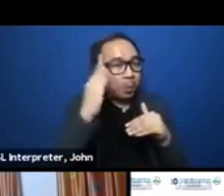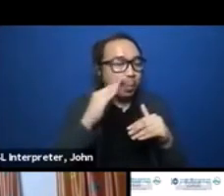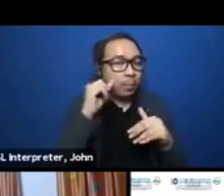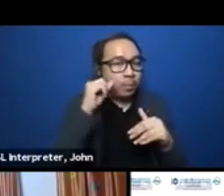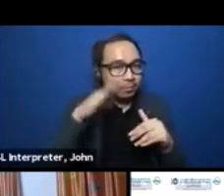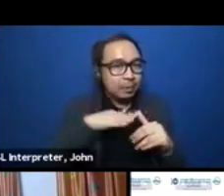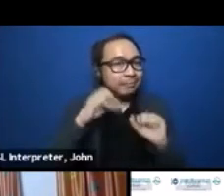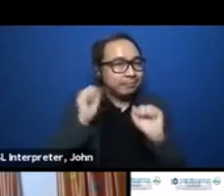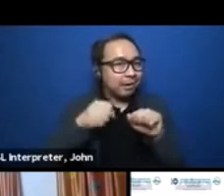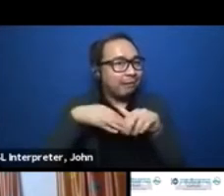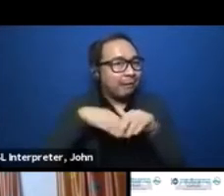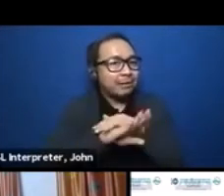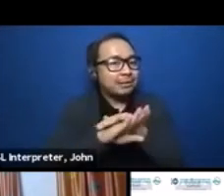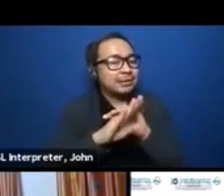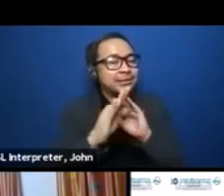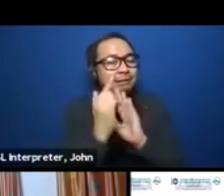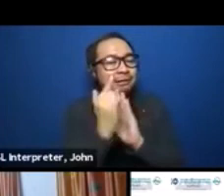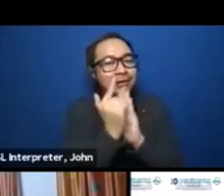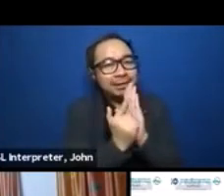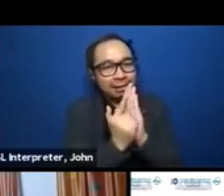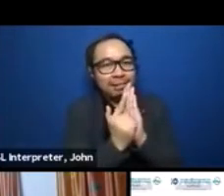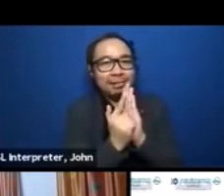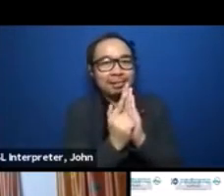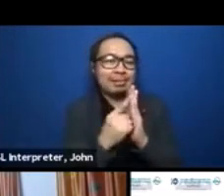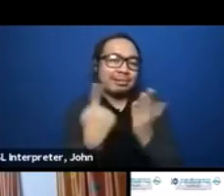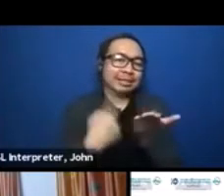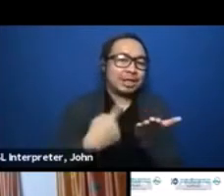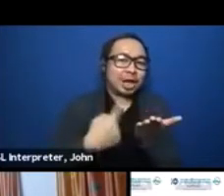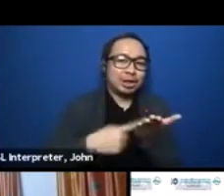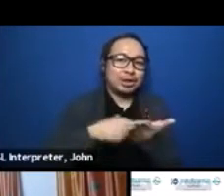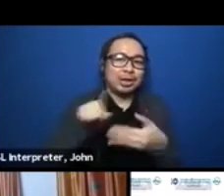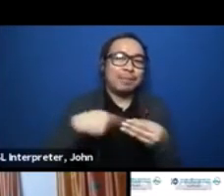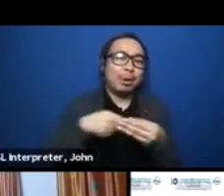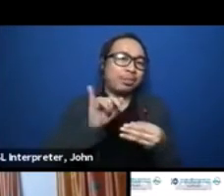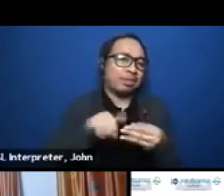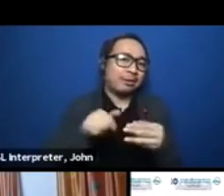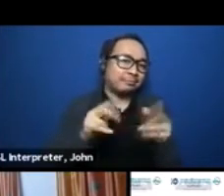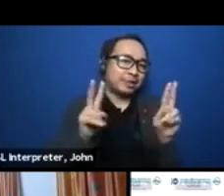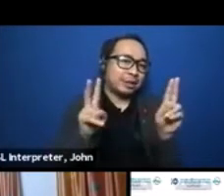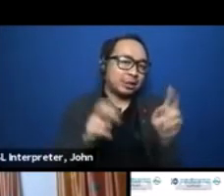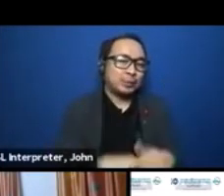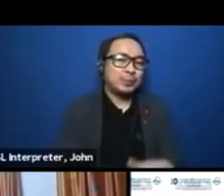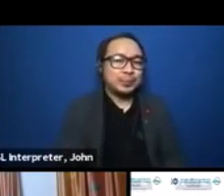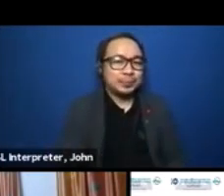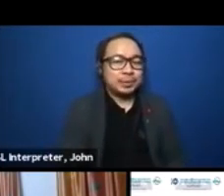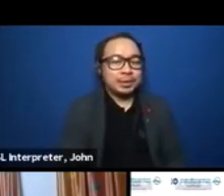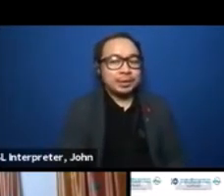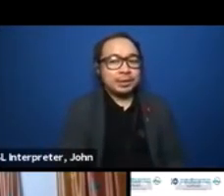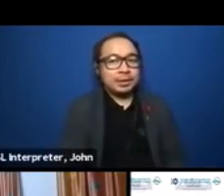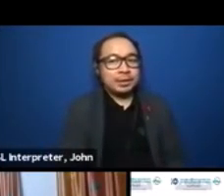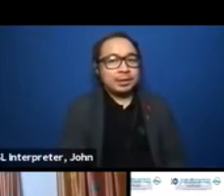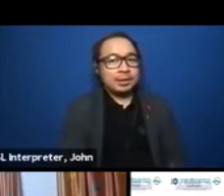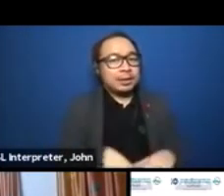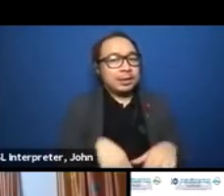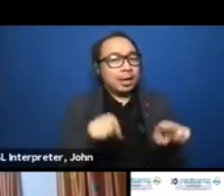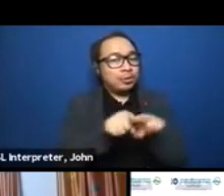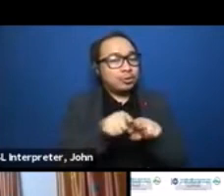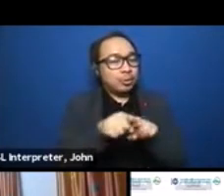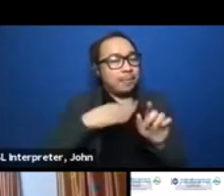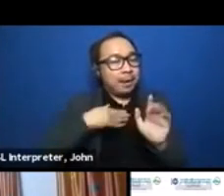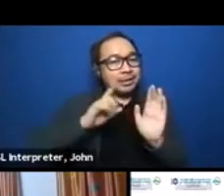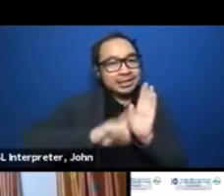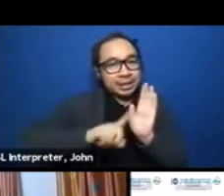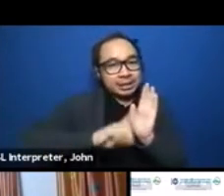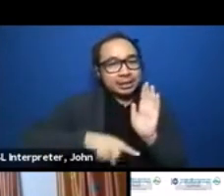legal legal discourse. Okay, yes. And also my study and many of other